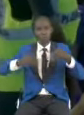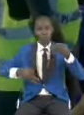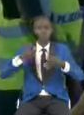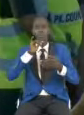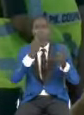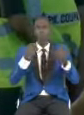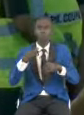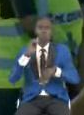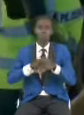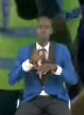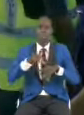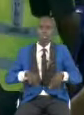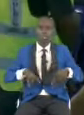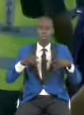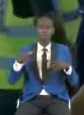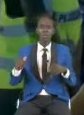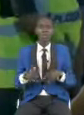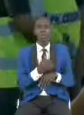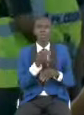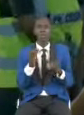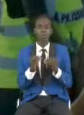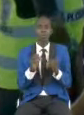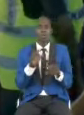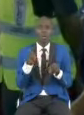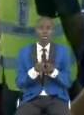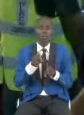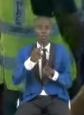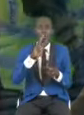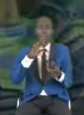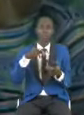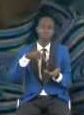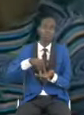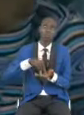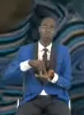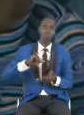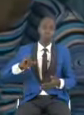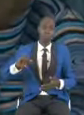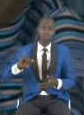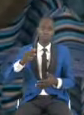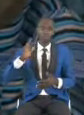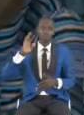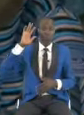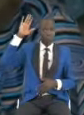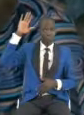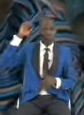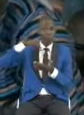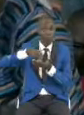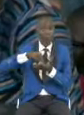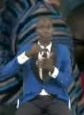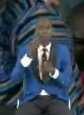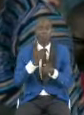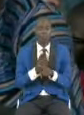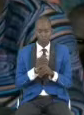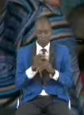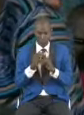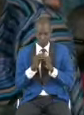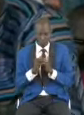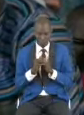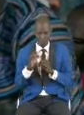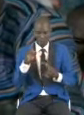life anymore. While you're standing up, just bow your head there and say, Lord, I thank you for